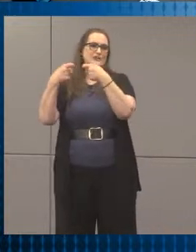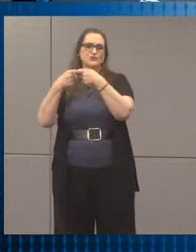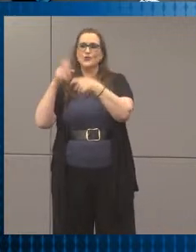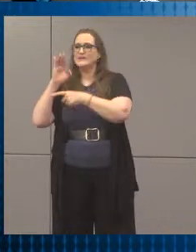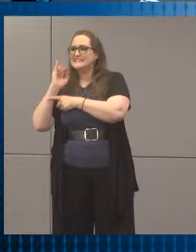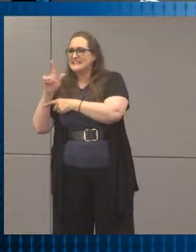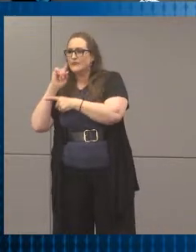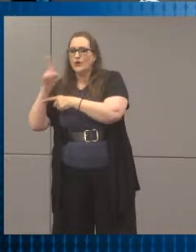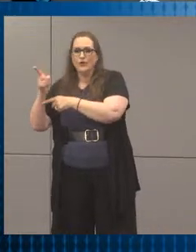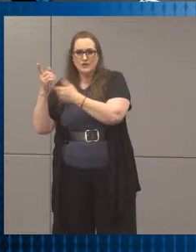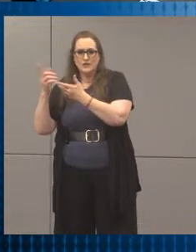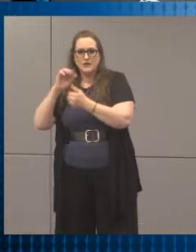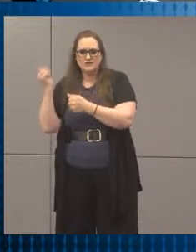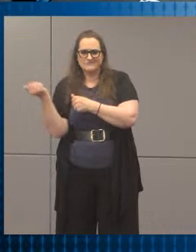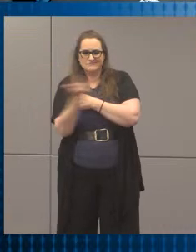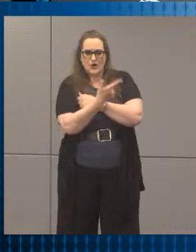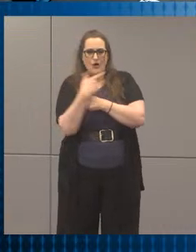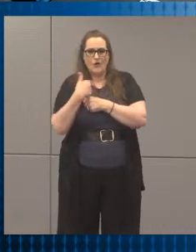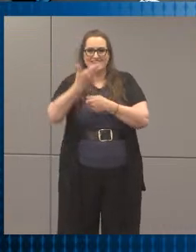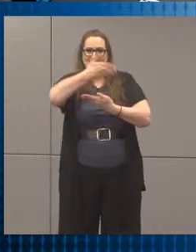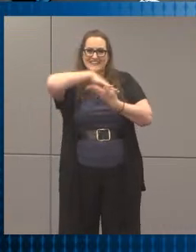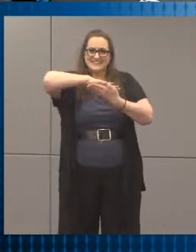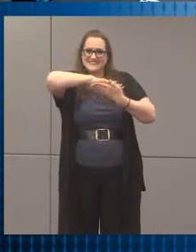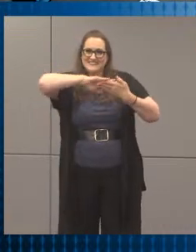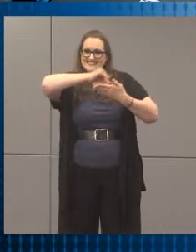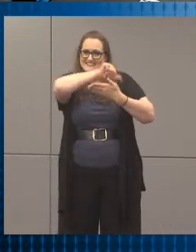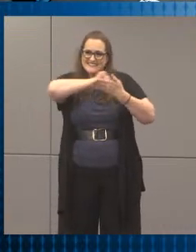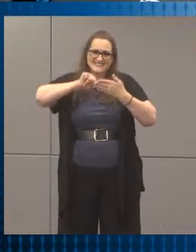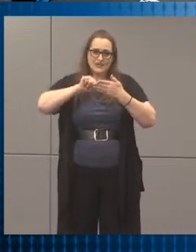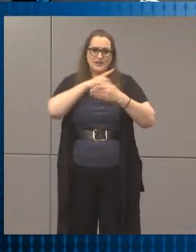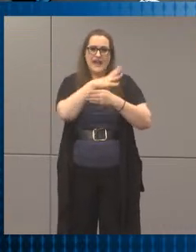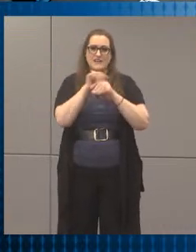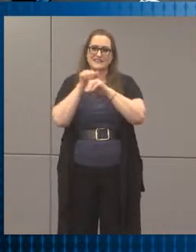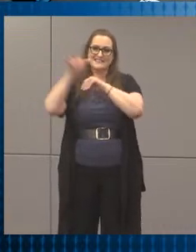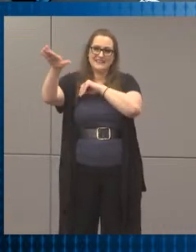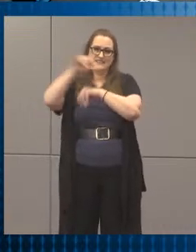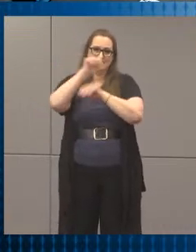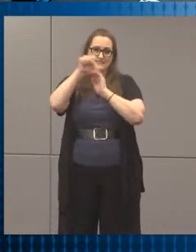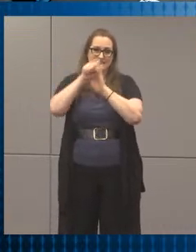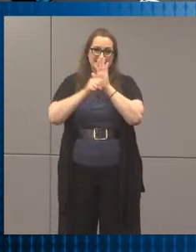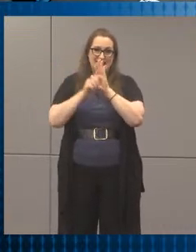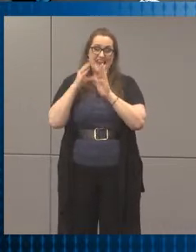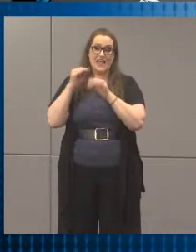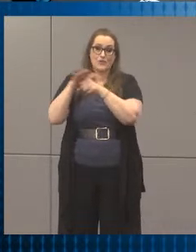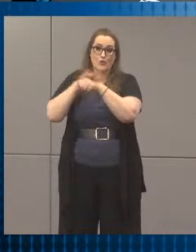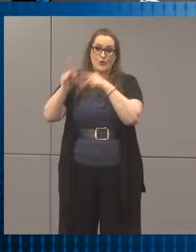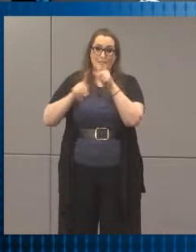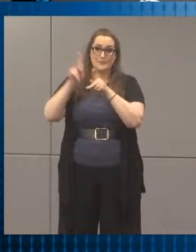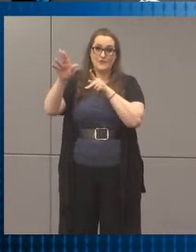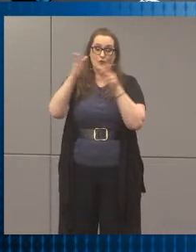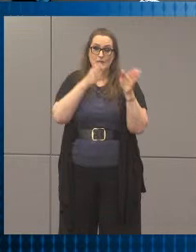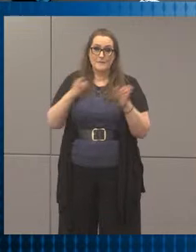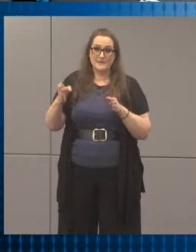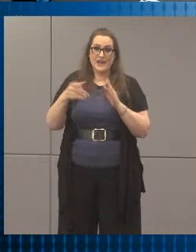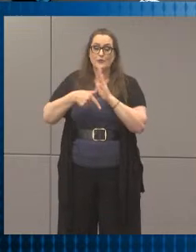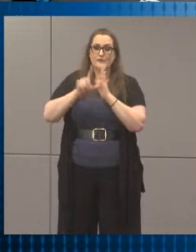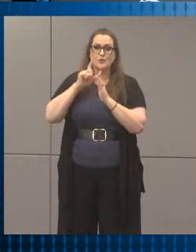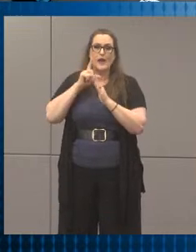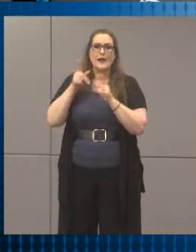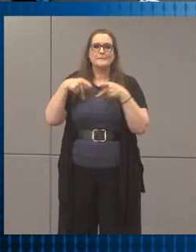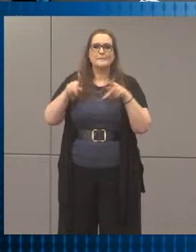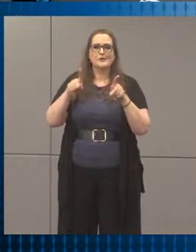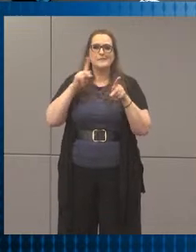those sealed documents are then sent to the state and the locals for their plan review and permitting